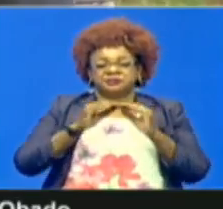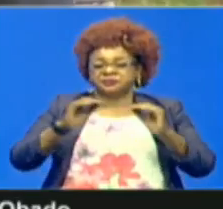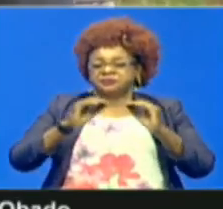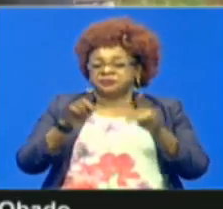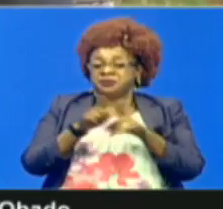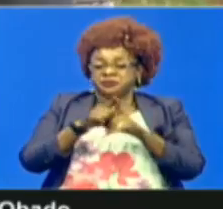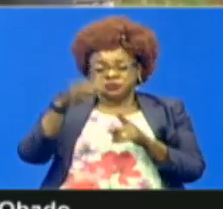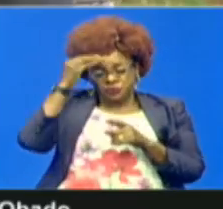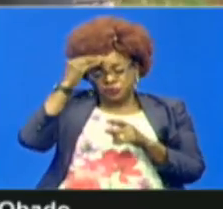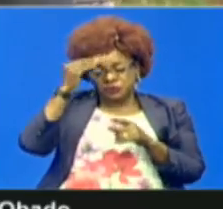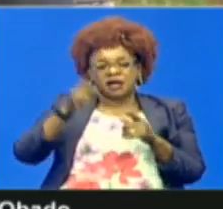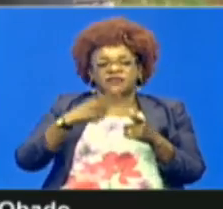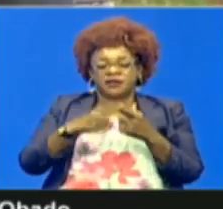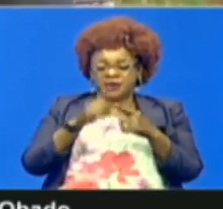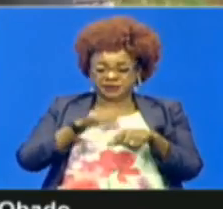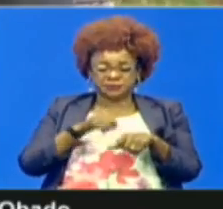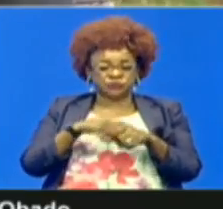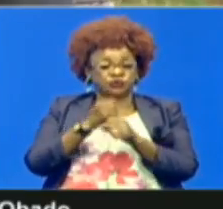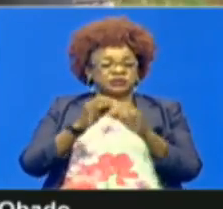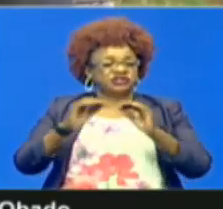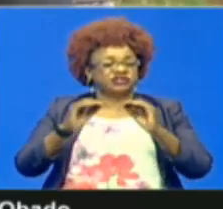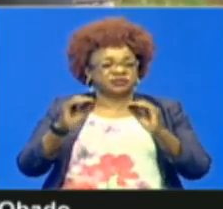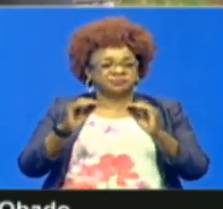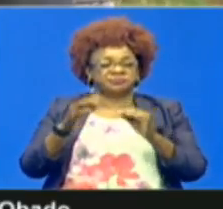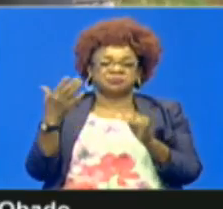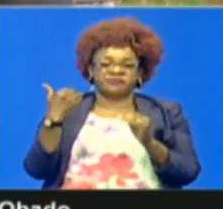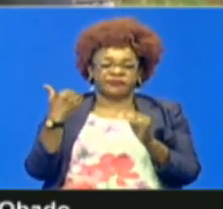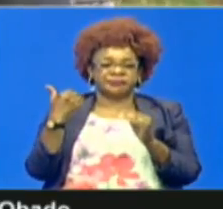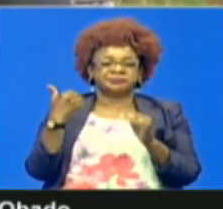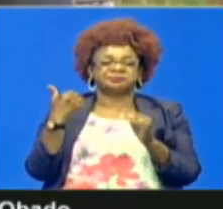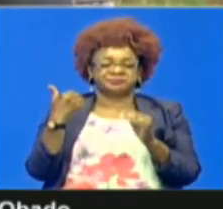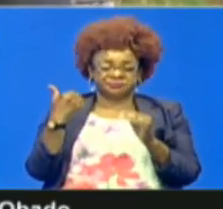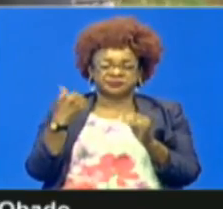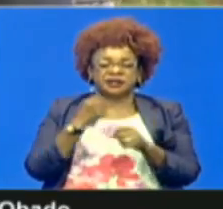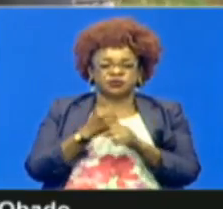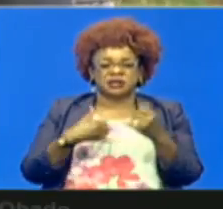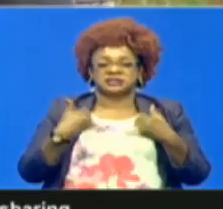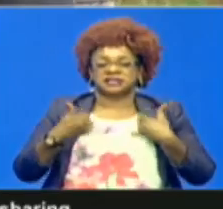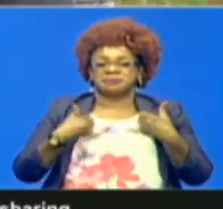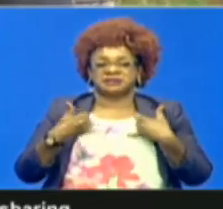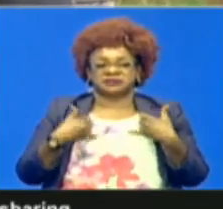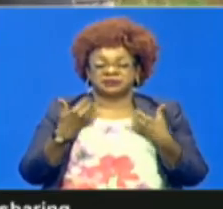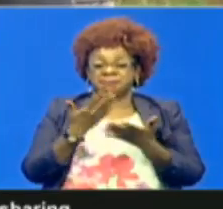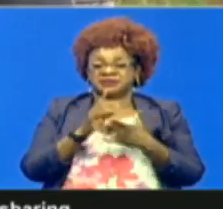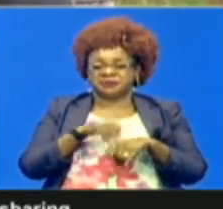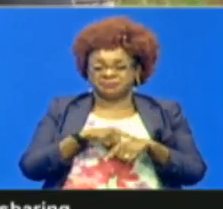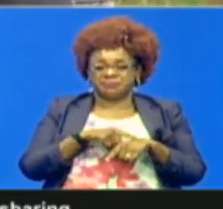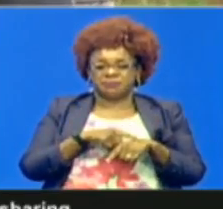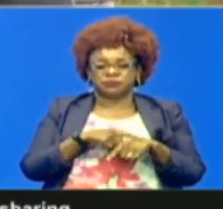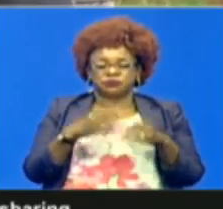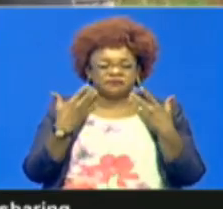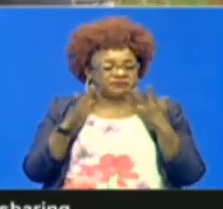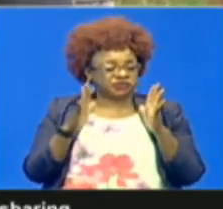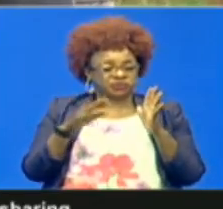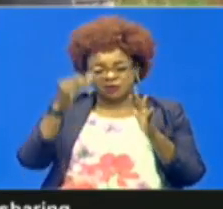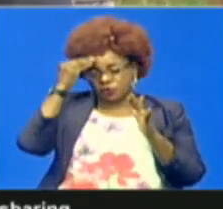course. And still, even when I was doing teaching, I used to still do entertainment partly. So when I completed my